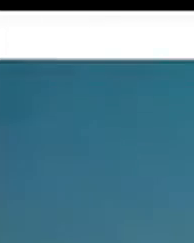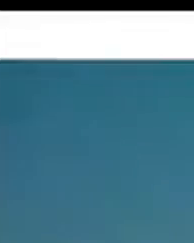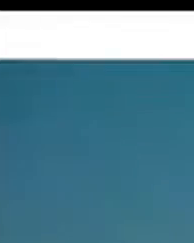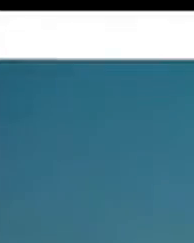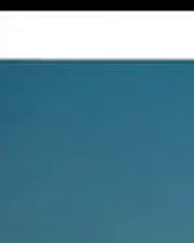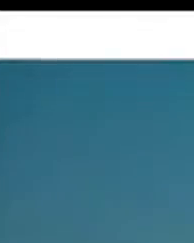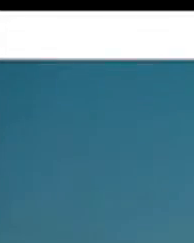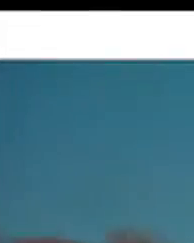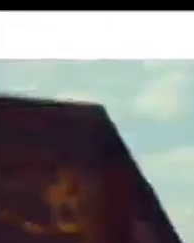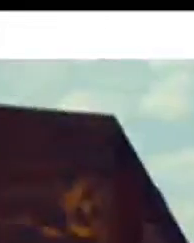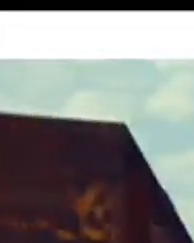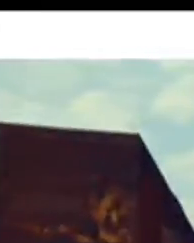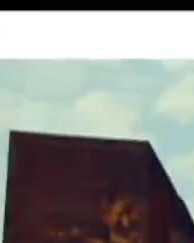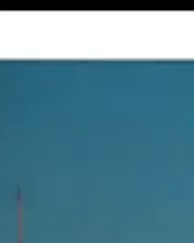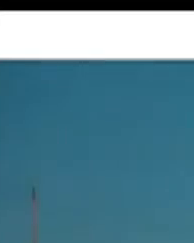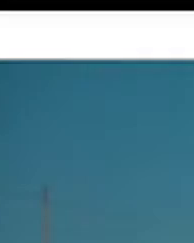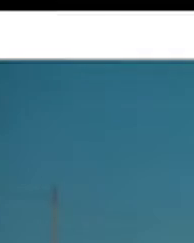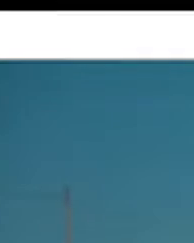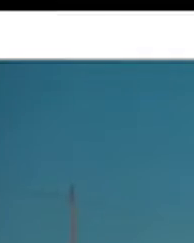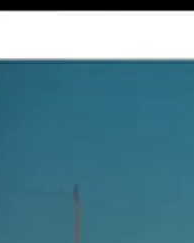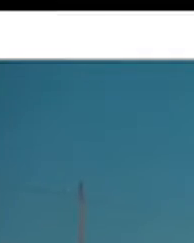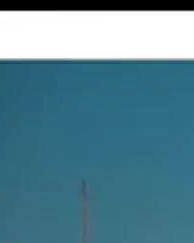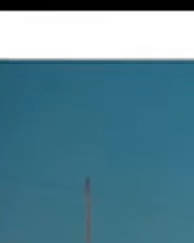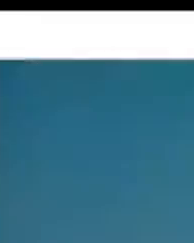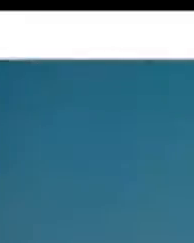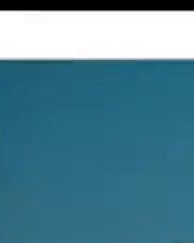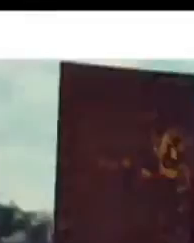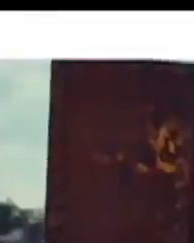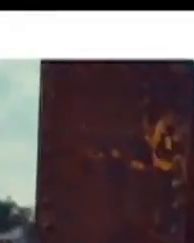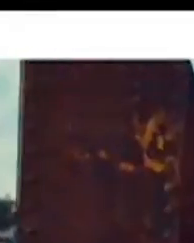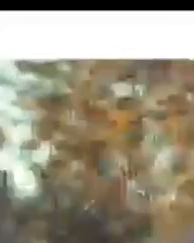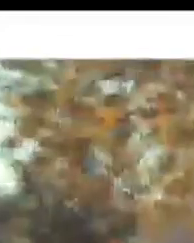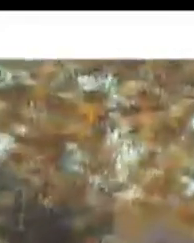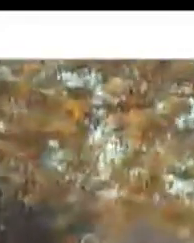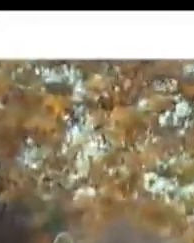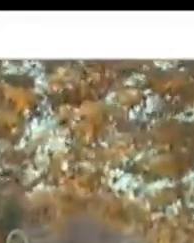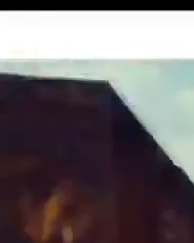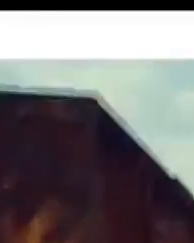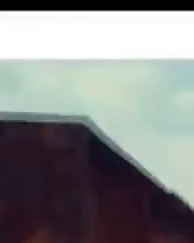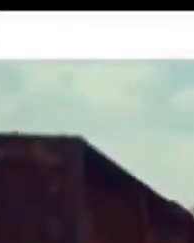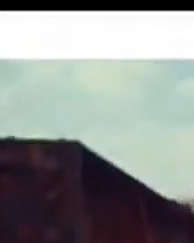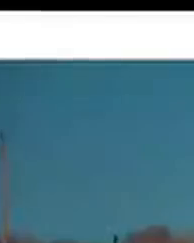winner. Carlo even knows I'm a winner. Mooney